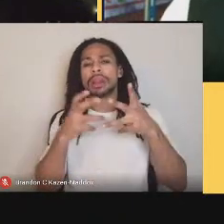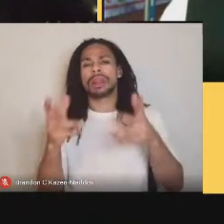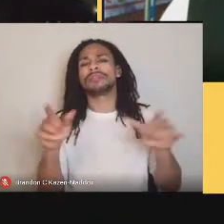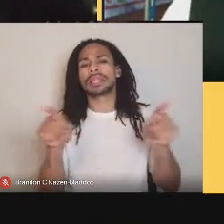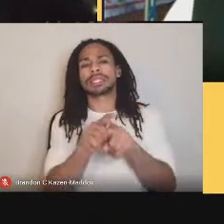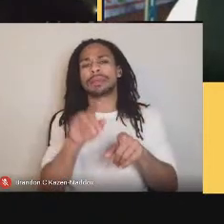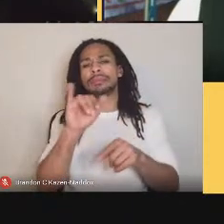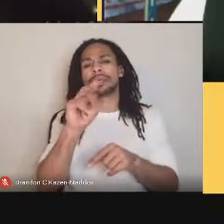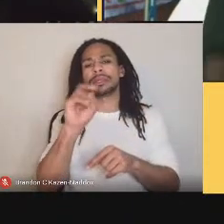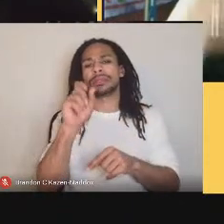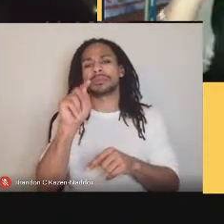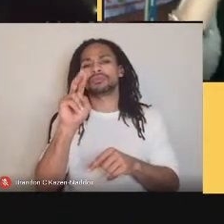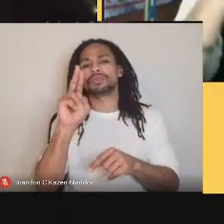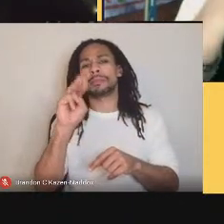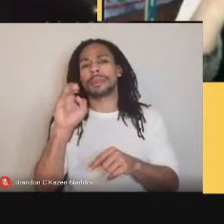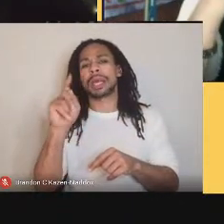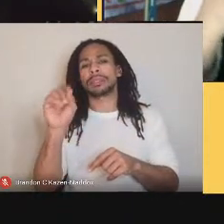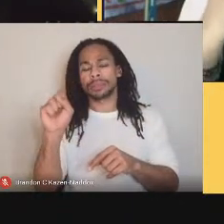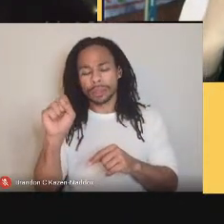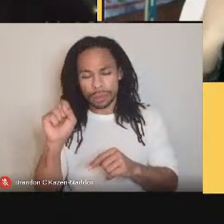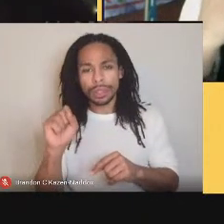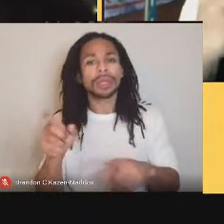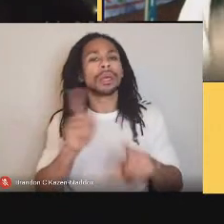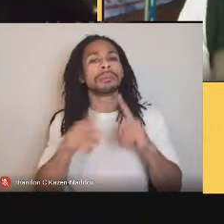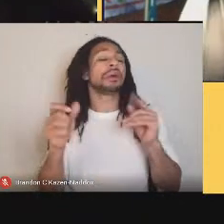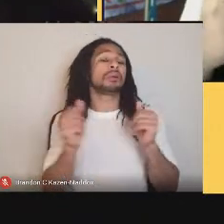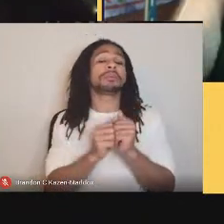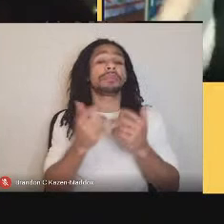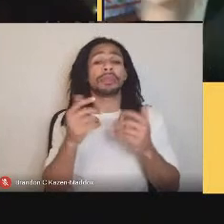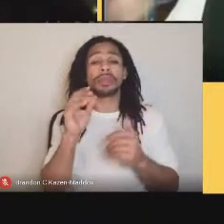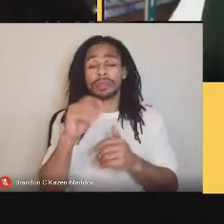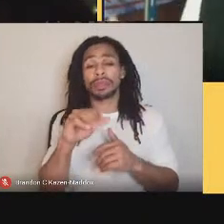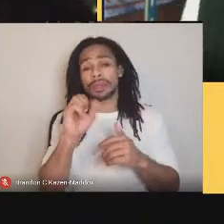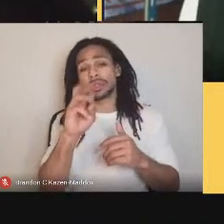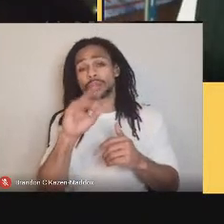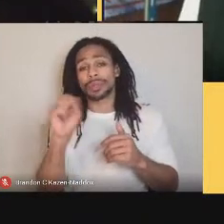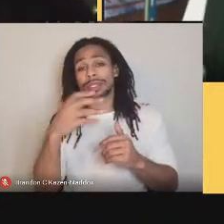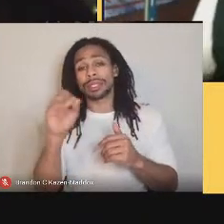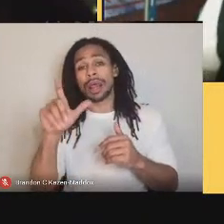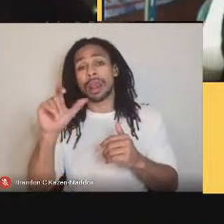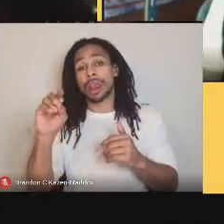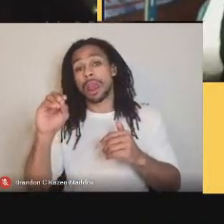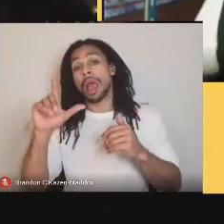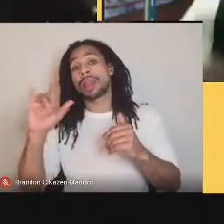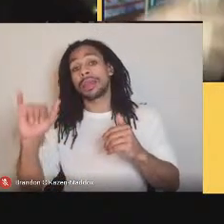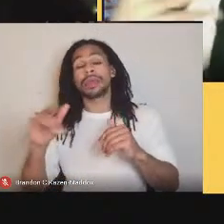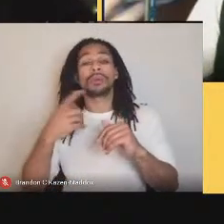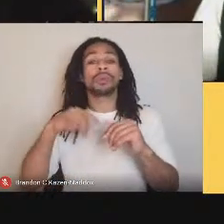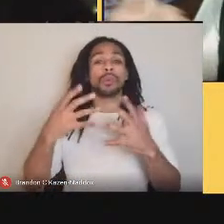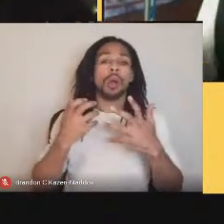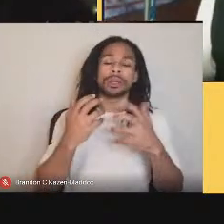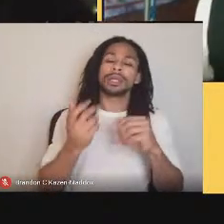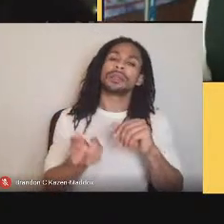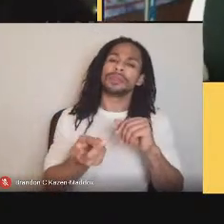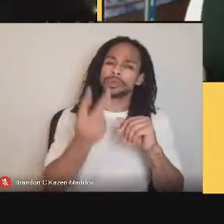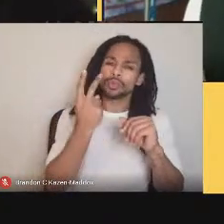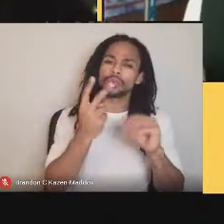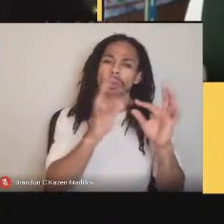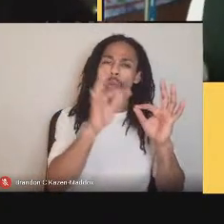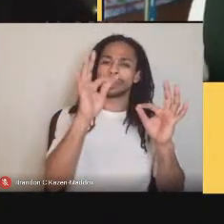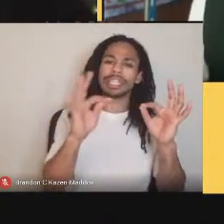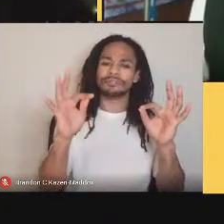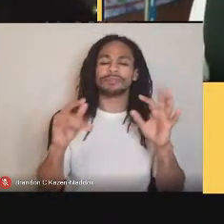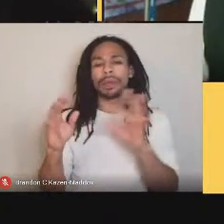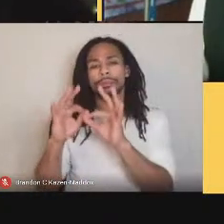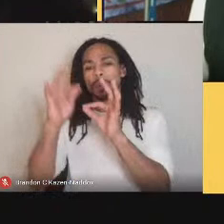Swiss and Lali, we really wanted just these two or three little motifs or things that you hear. And, you know, then the challenge is if we